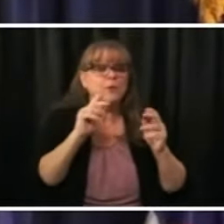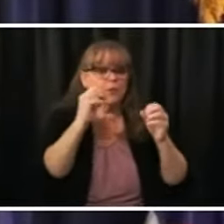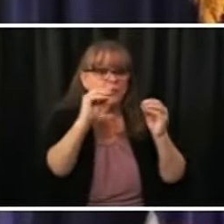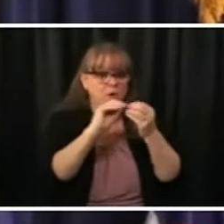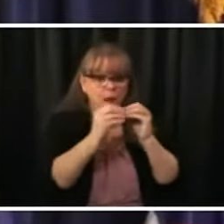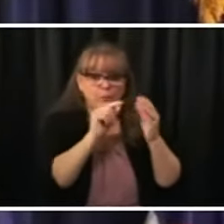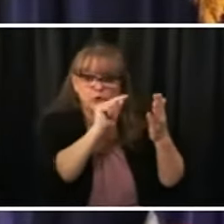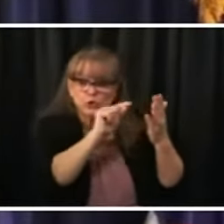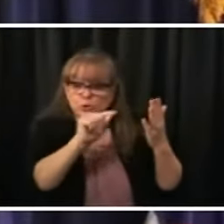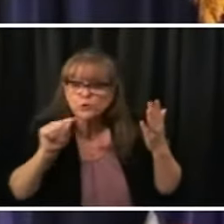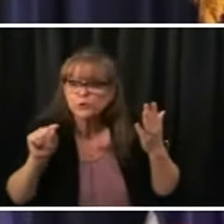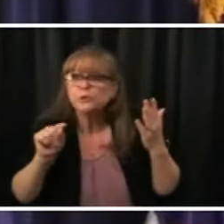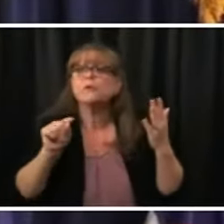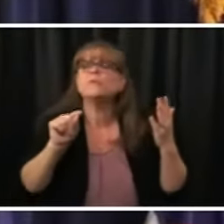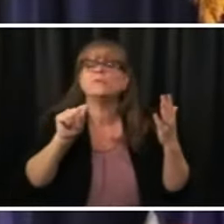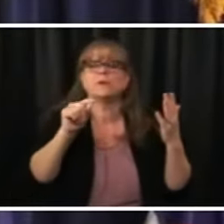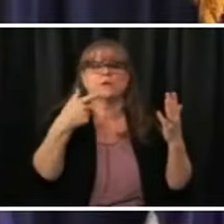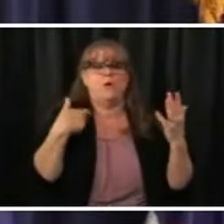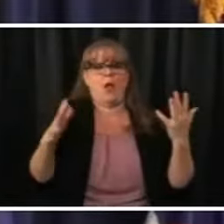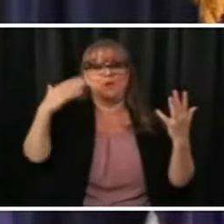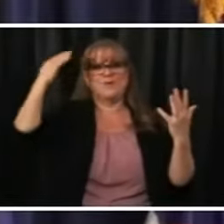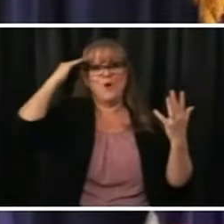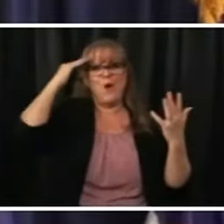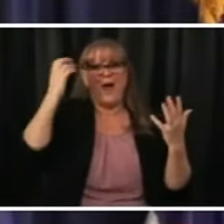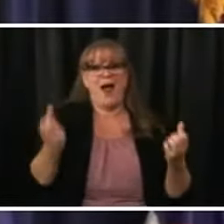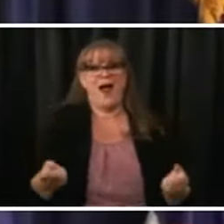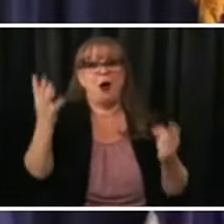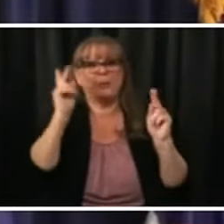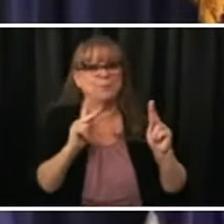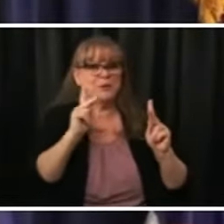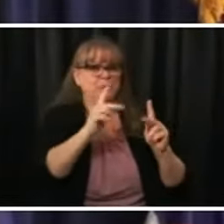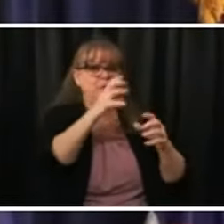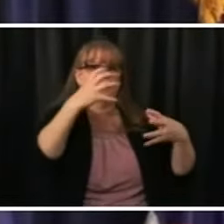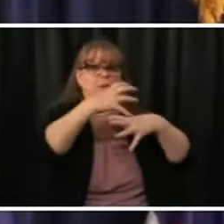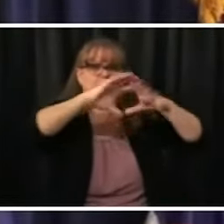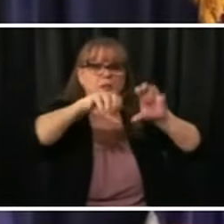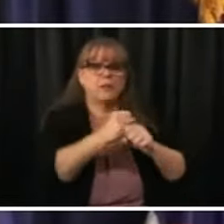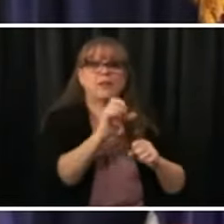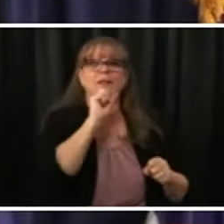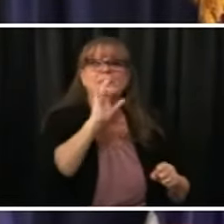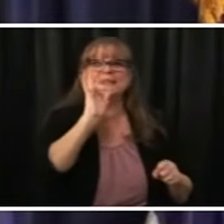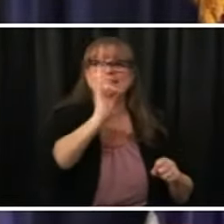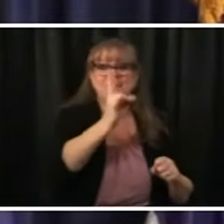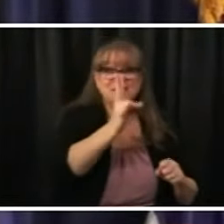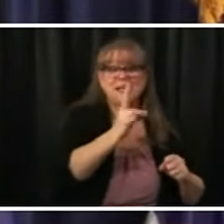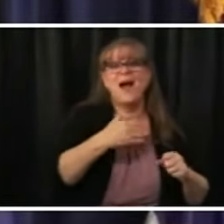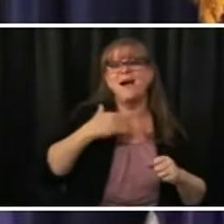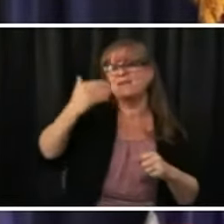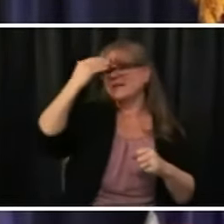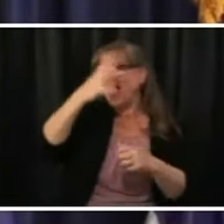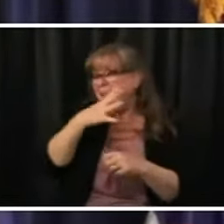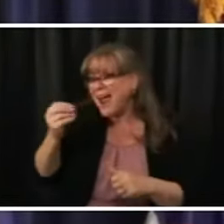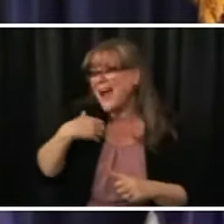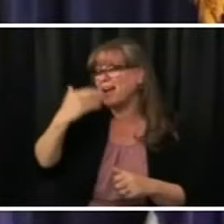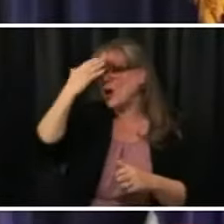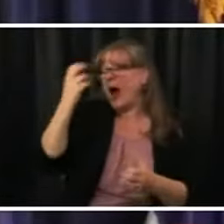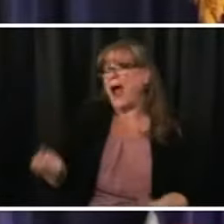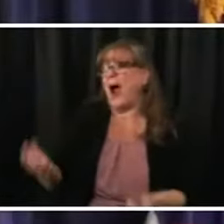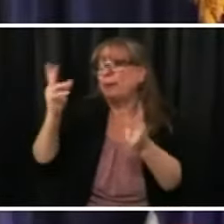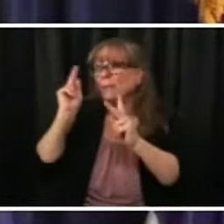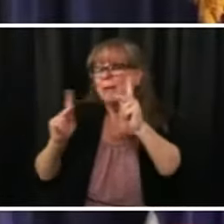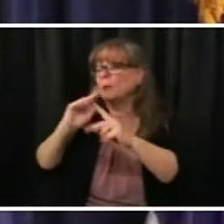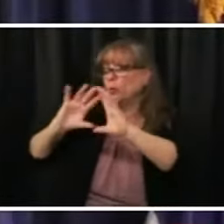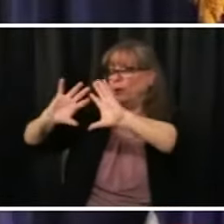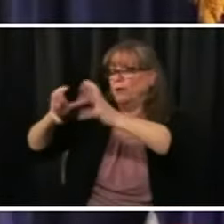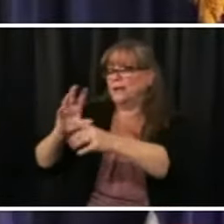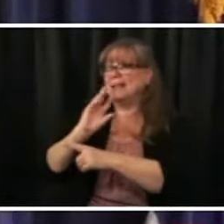530,000 people age 70 and up in our state, 288,000 people age 65 to 69. We now know the number of vaccines we're going to get for the